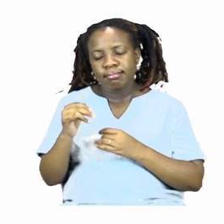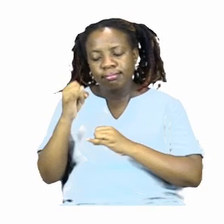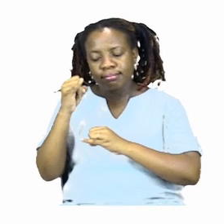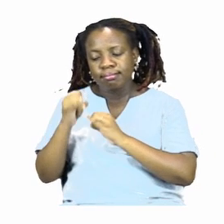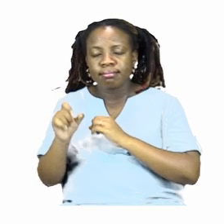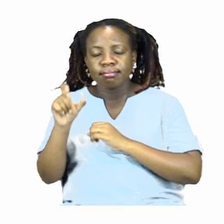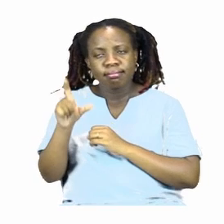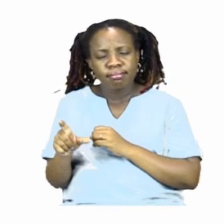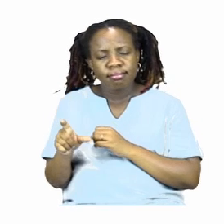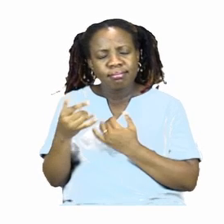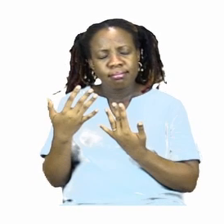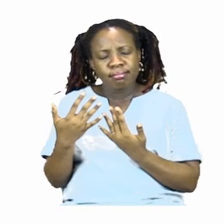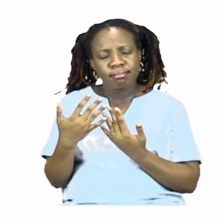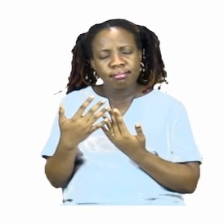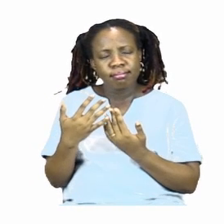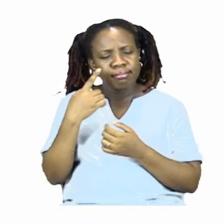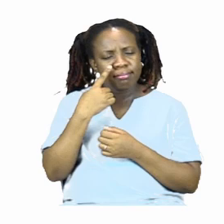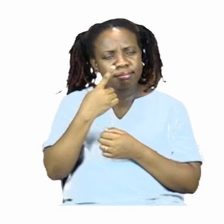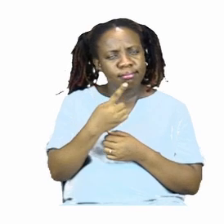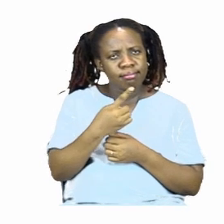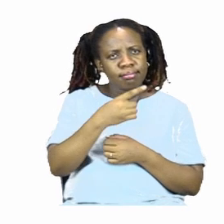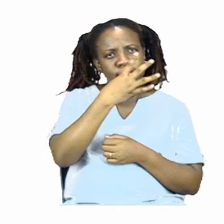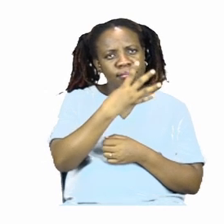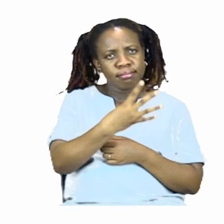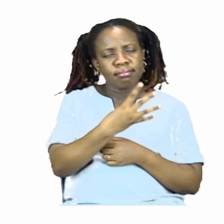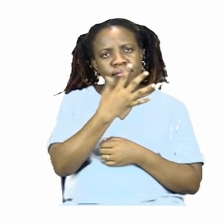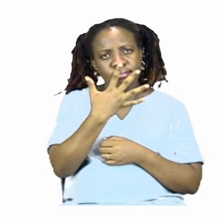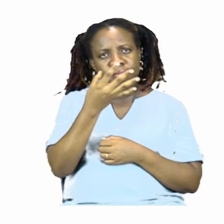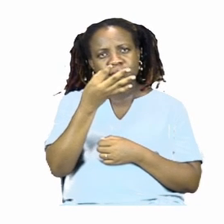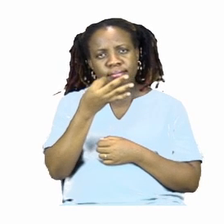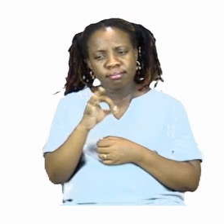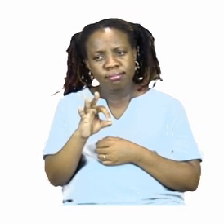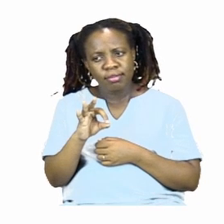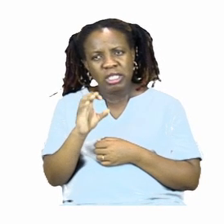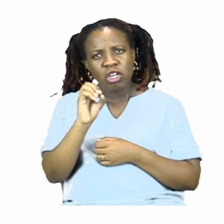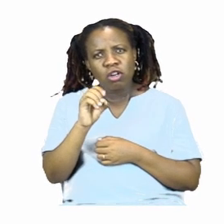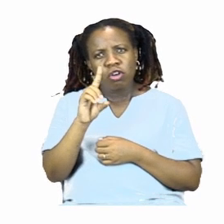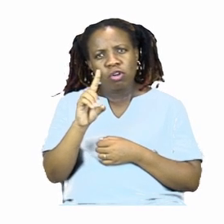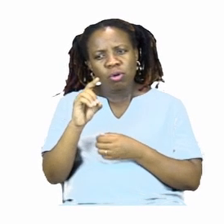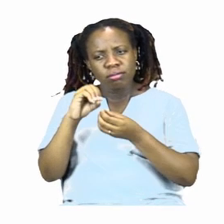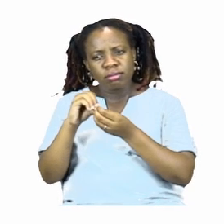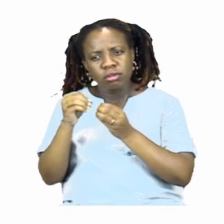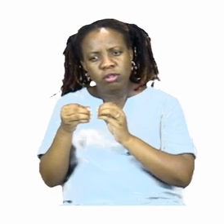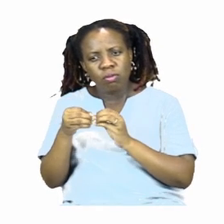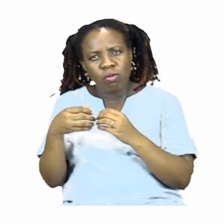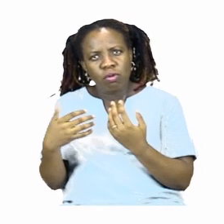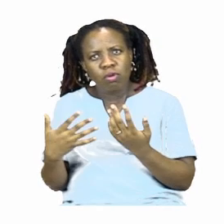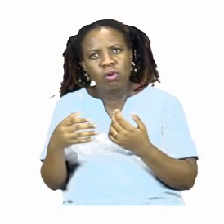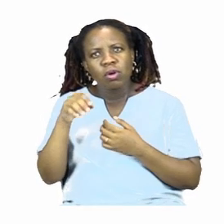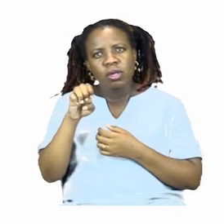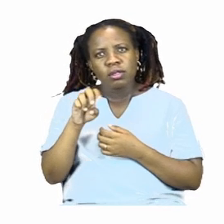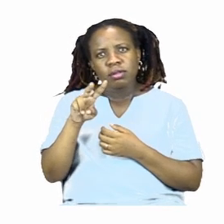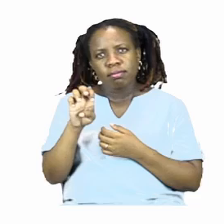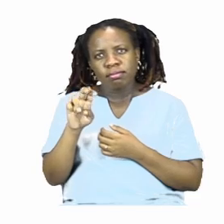is 459 an odd number or an even number? Now in this case, it is an odd